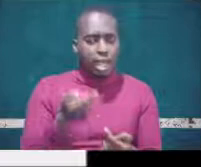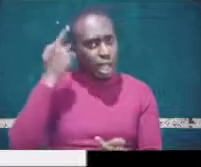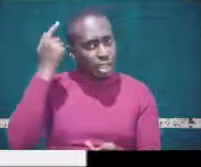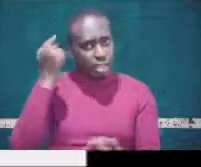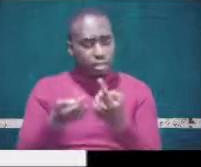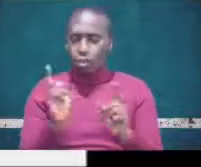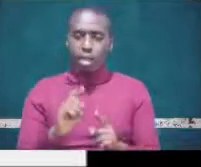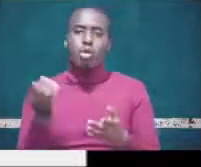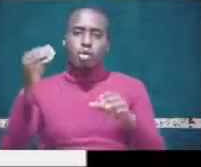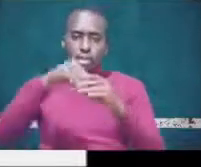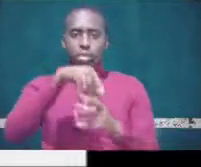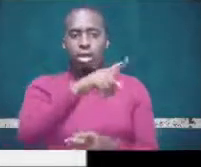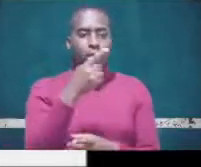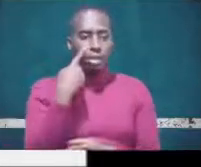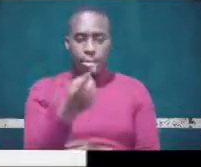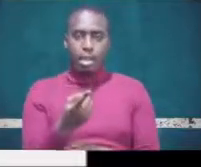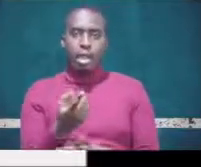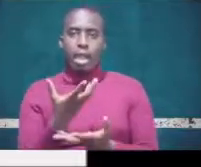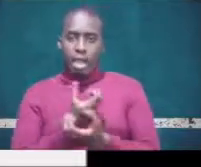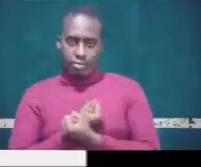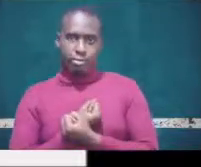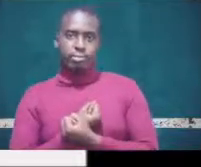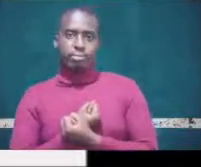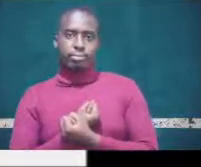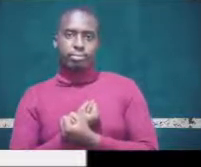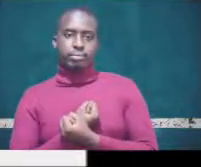there. So you can check. We have